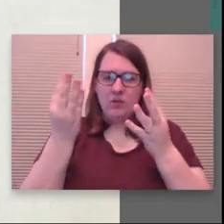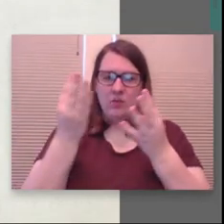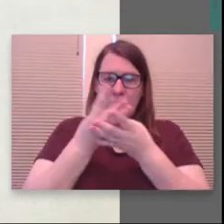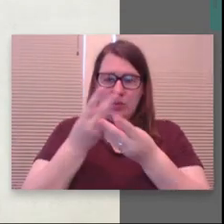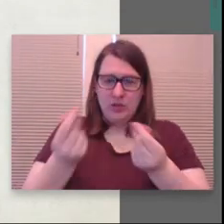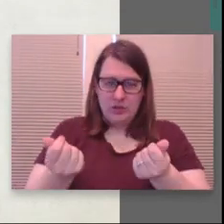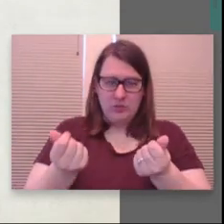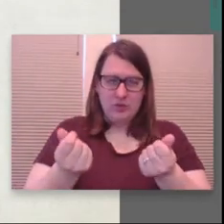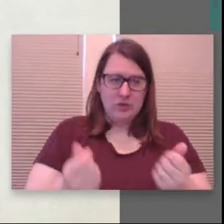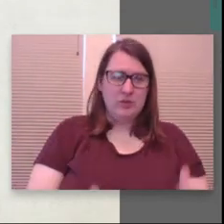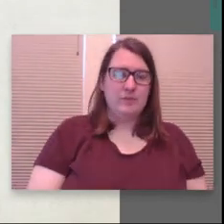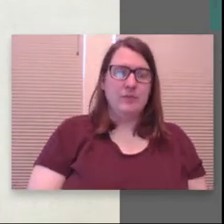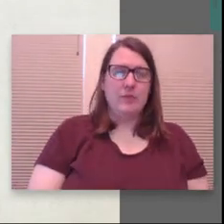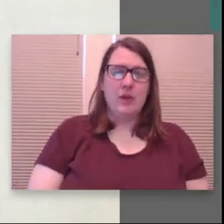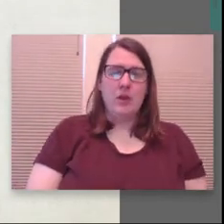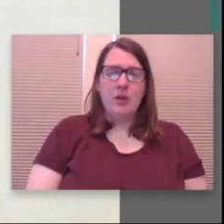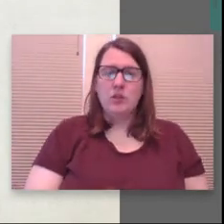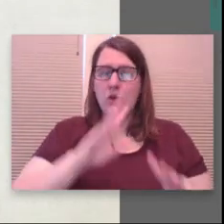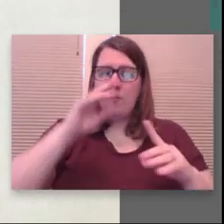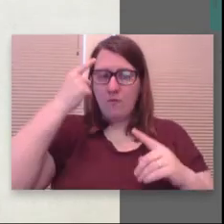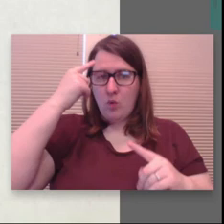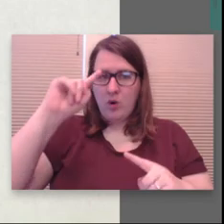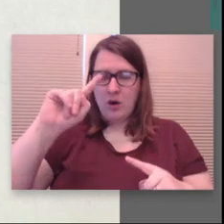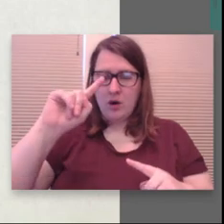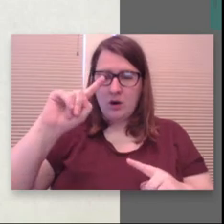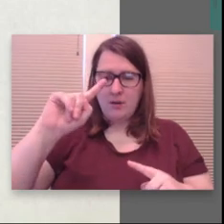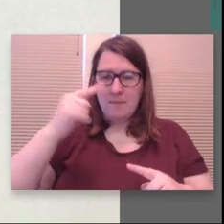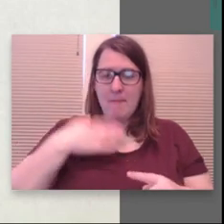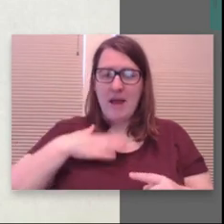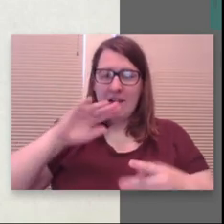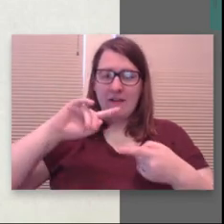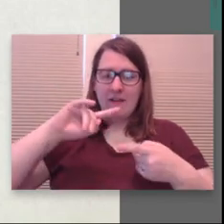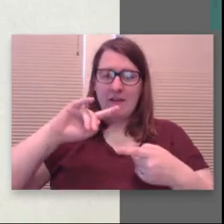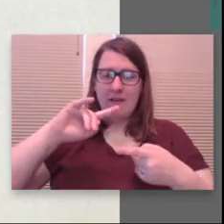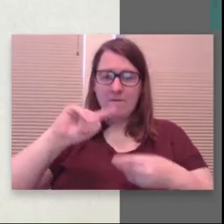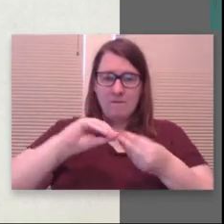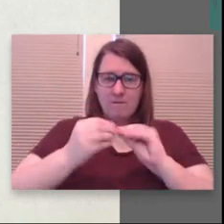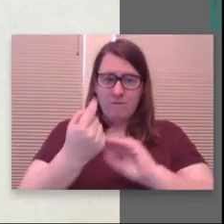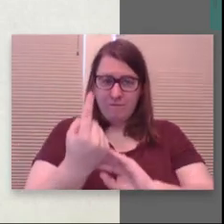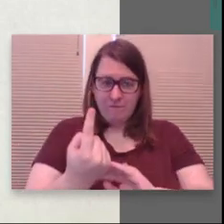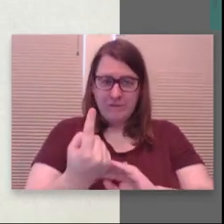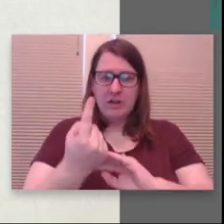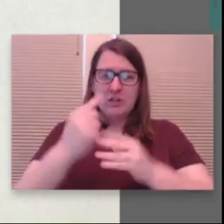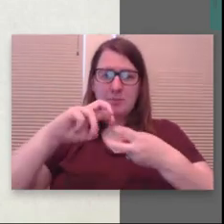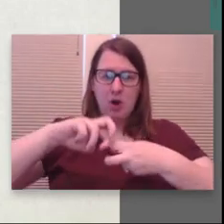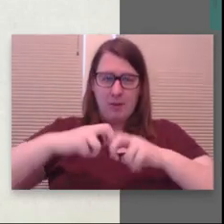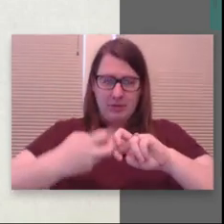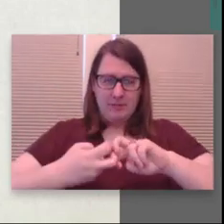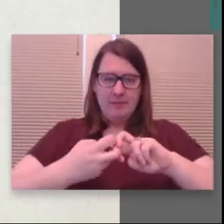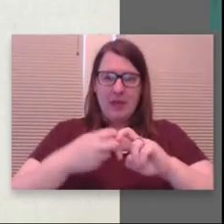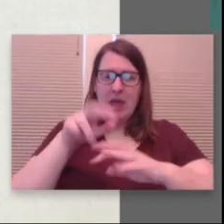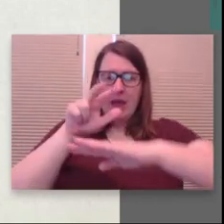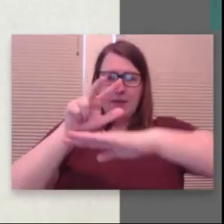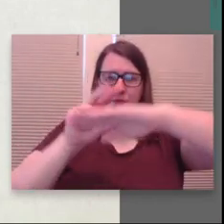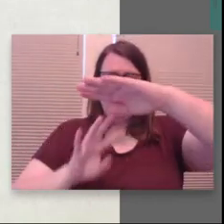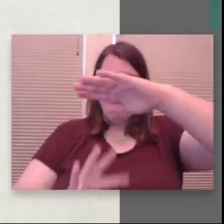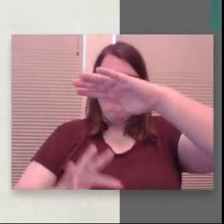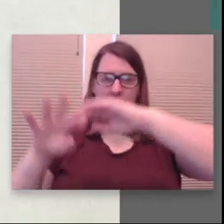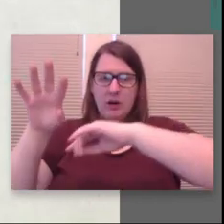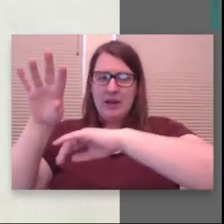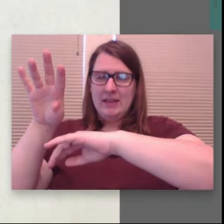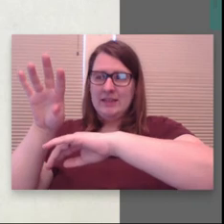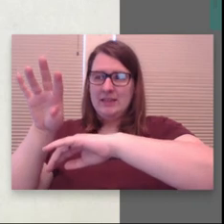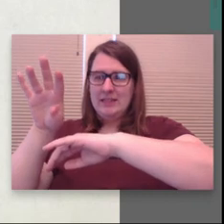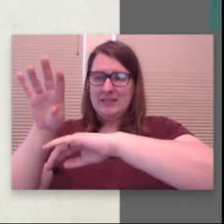it reduced. So for my first problem, I have 3